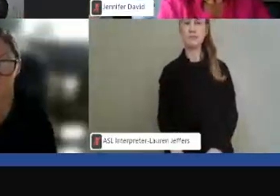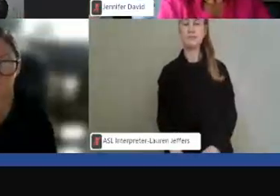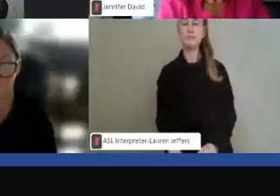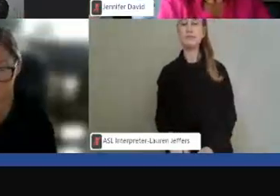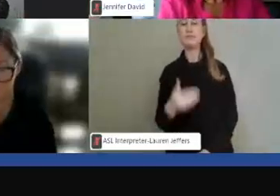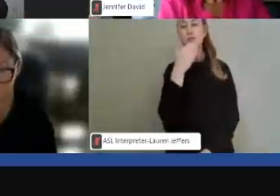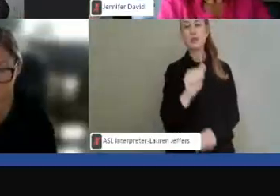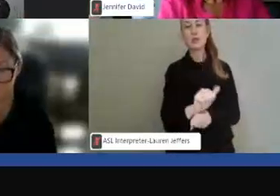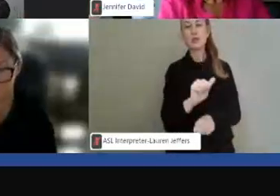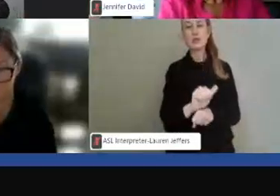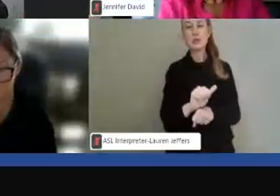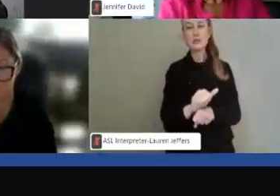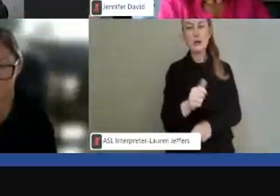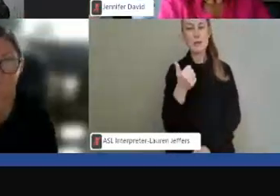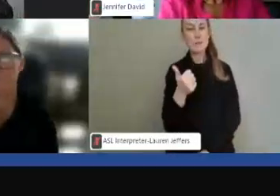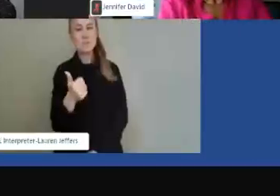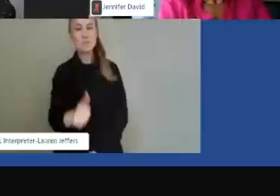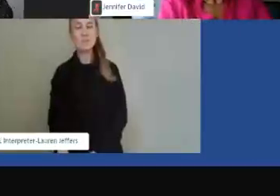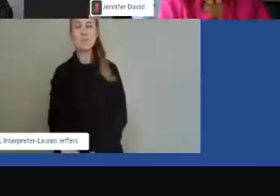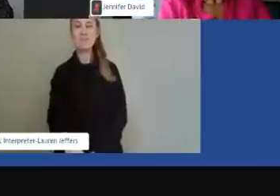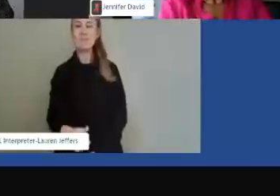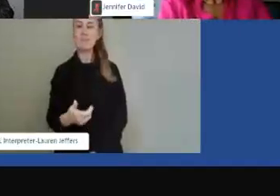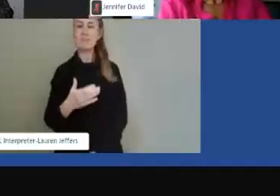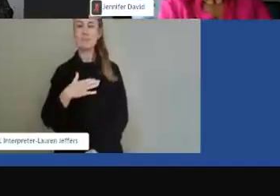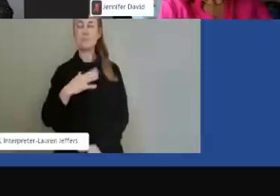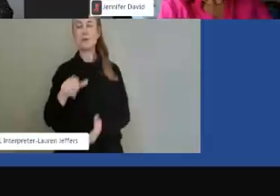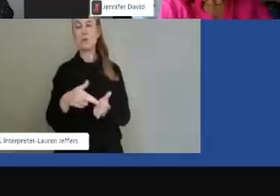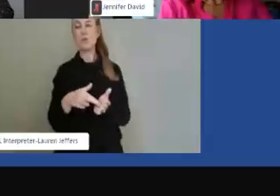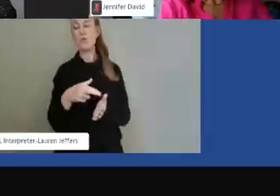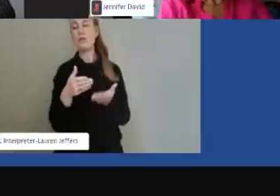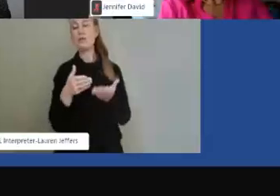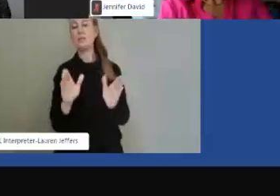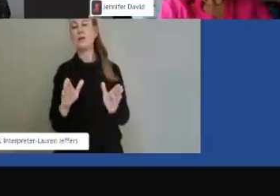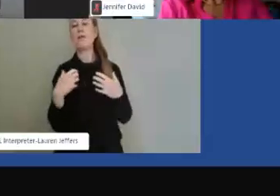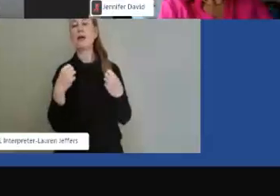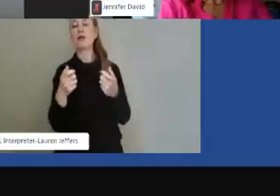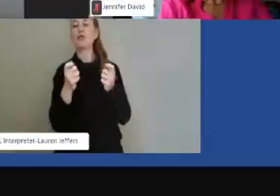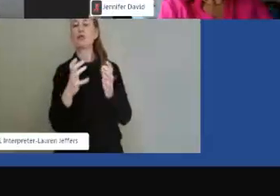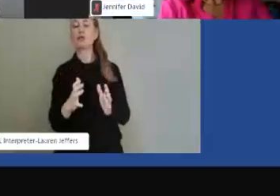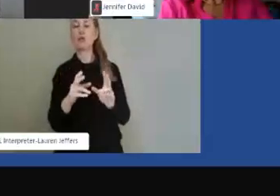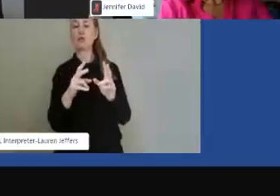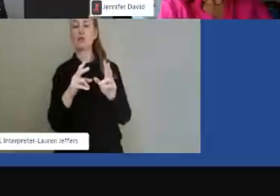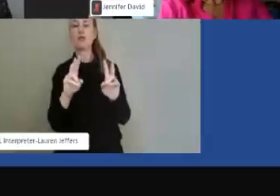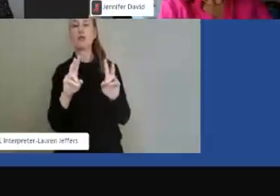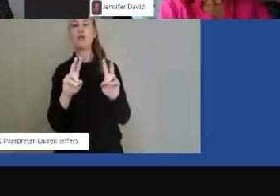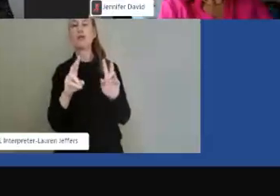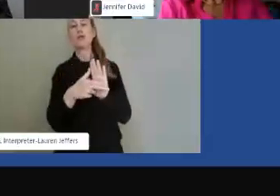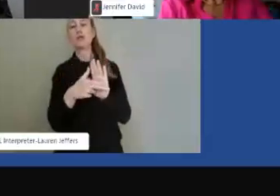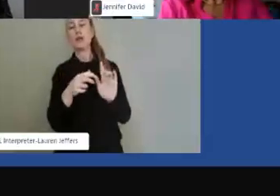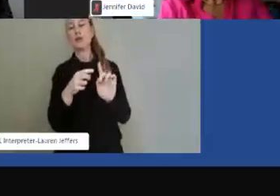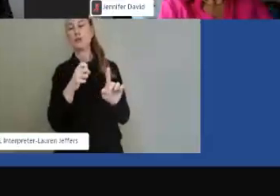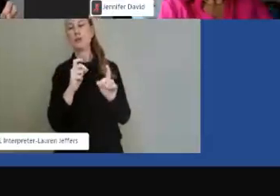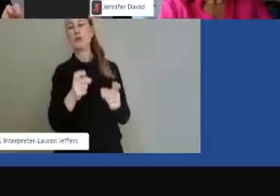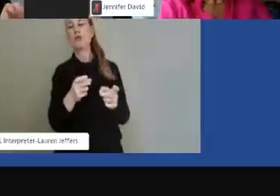Good job, Anna. In my role as a public health director, the title came from the grant that we got during